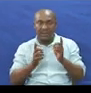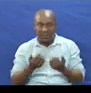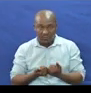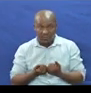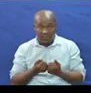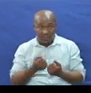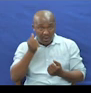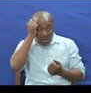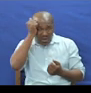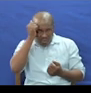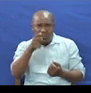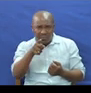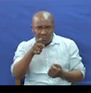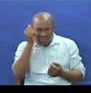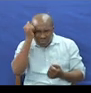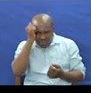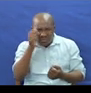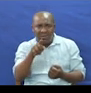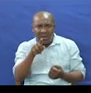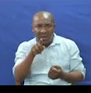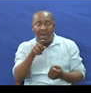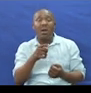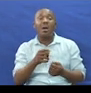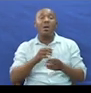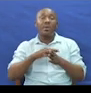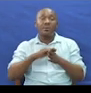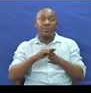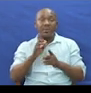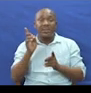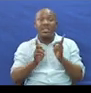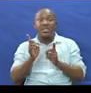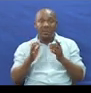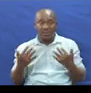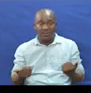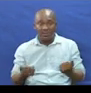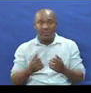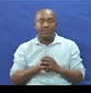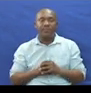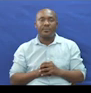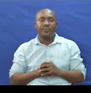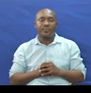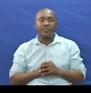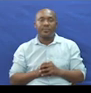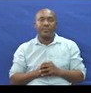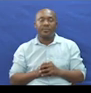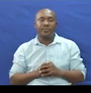Do you remember? There were some words I was using gestures.